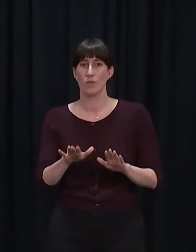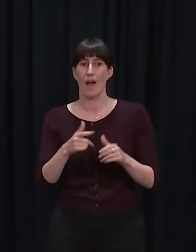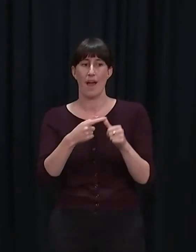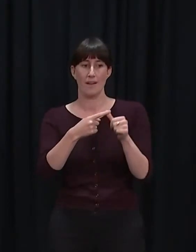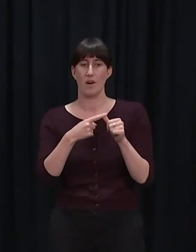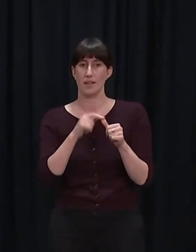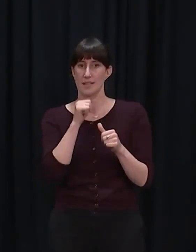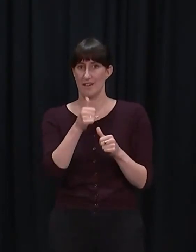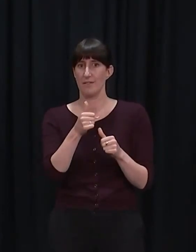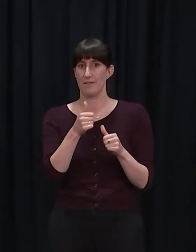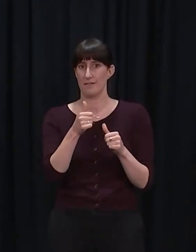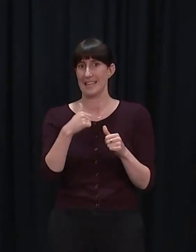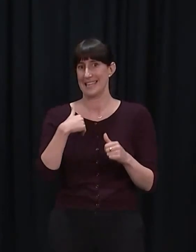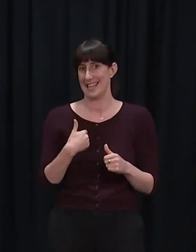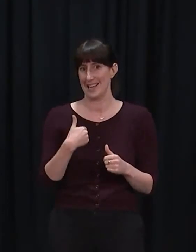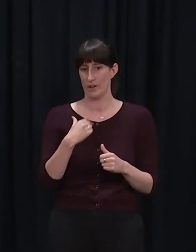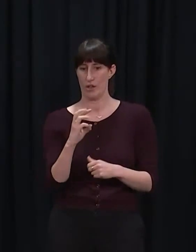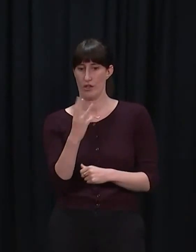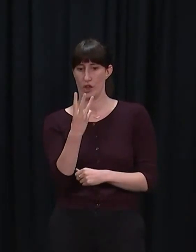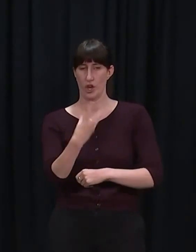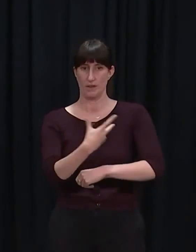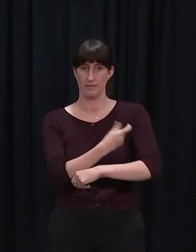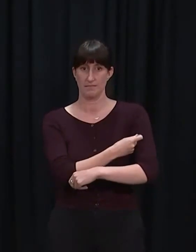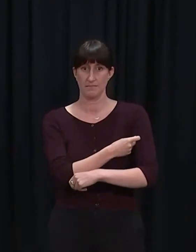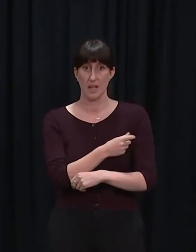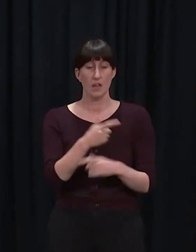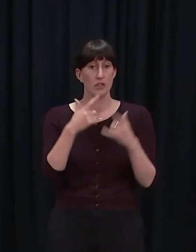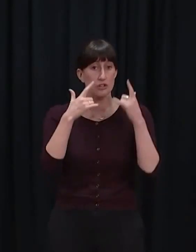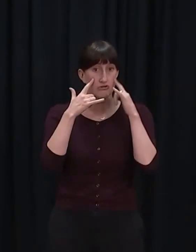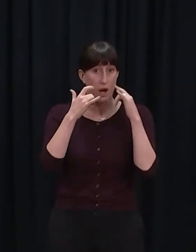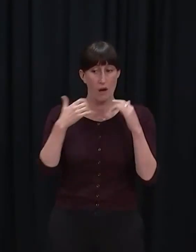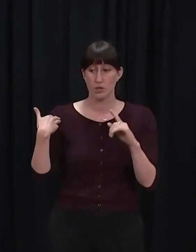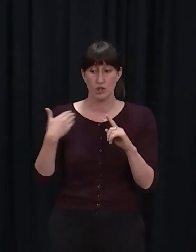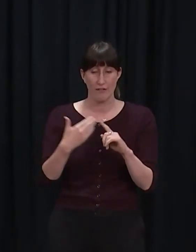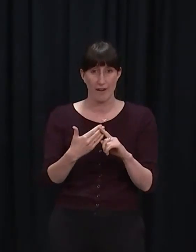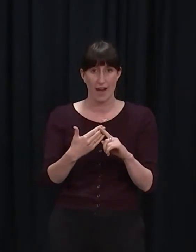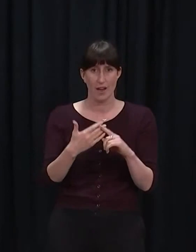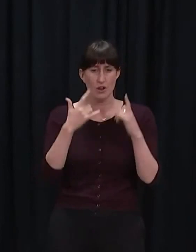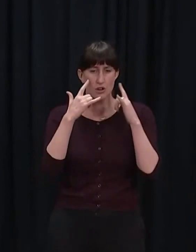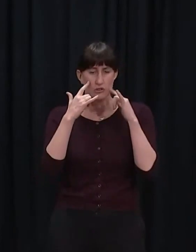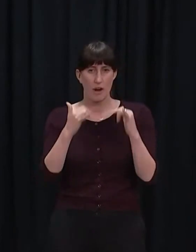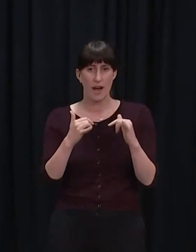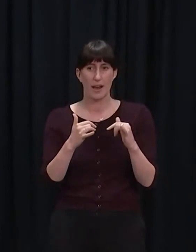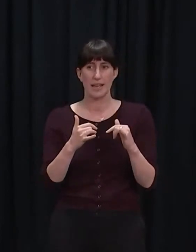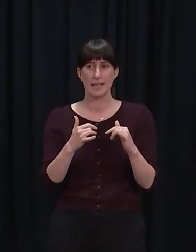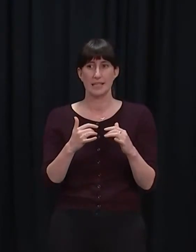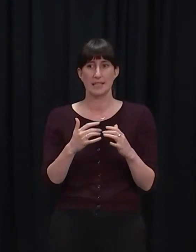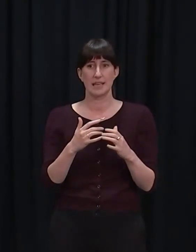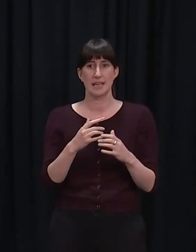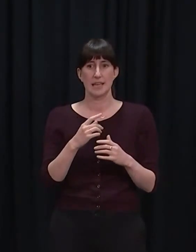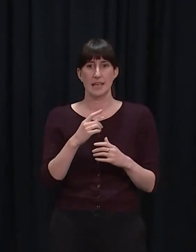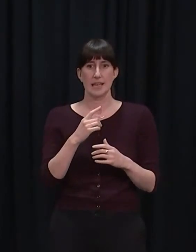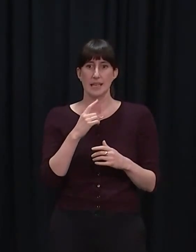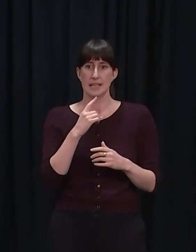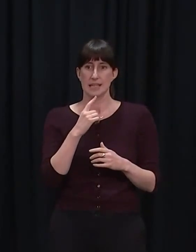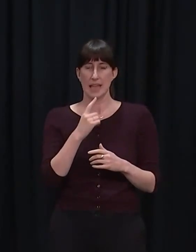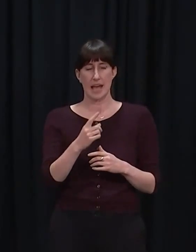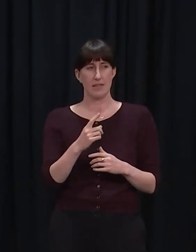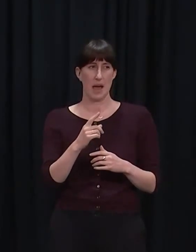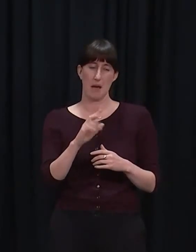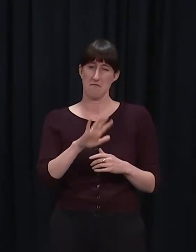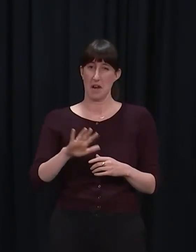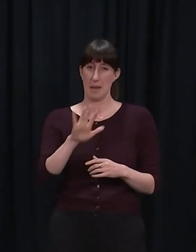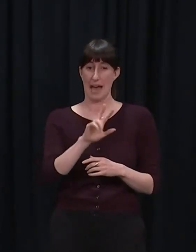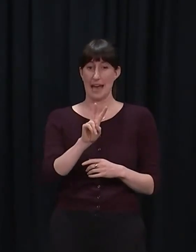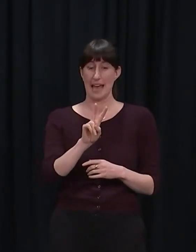the Pfizer clinical trials around boosters is based on a median gap between the 2nd and the 3rd doses of about 11